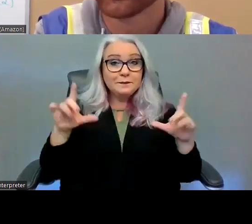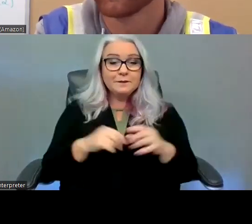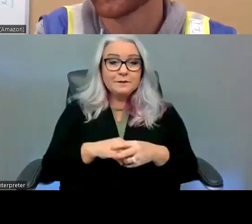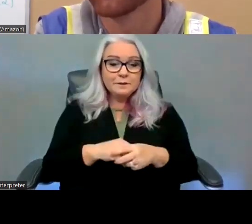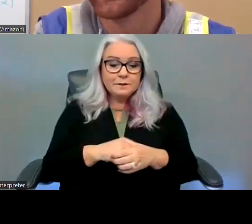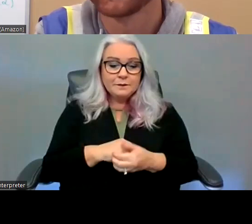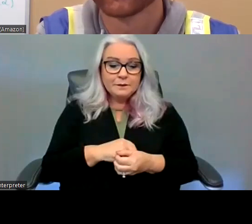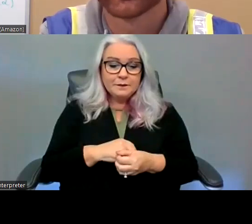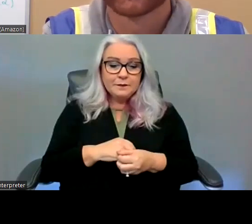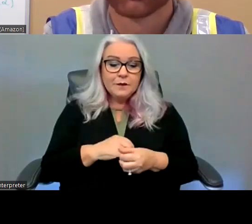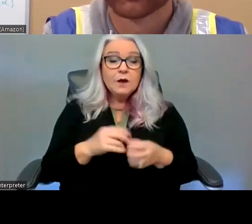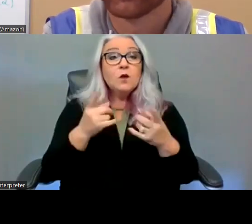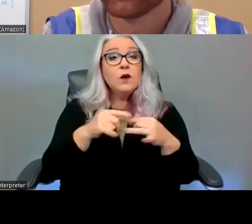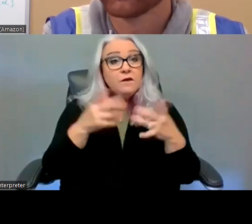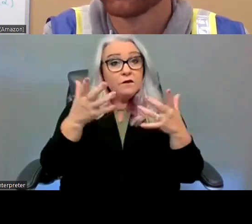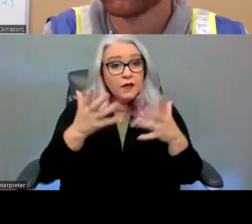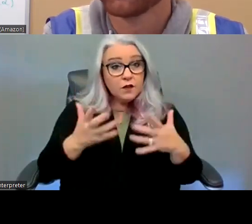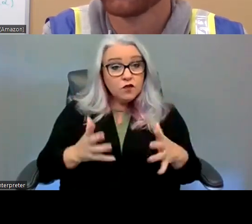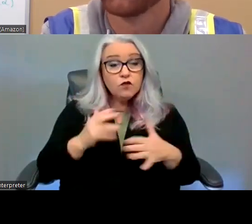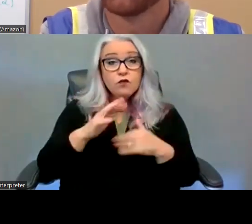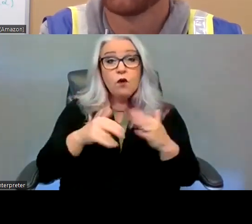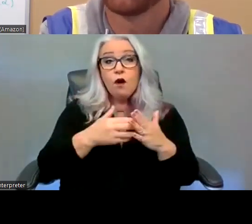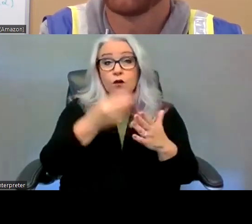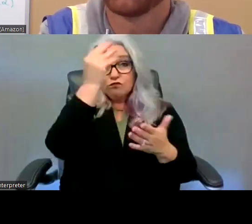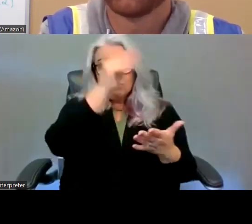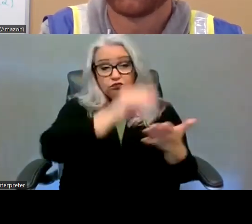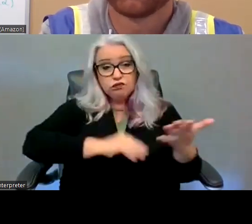Once you put in all of your information, you'll click Show Results.